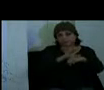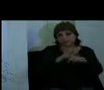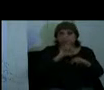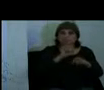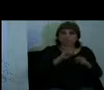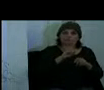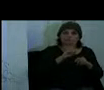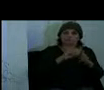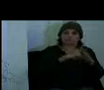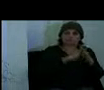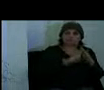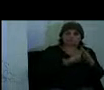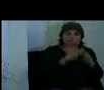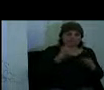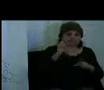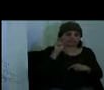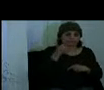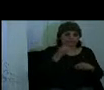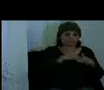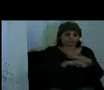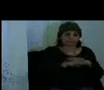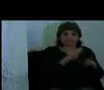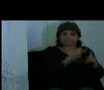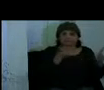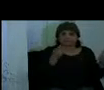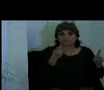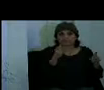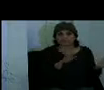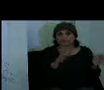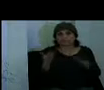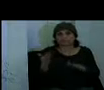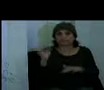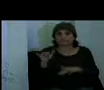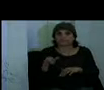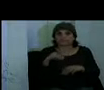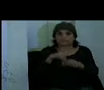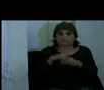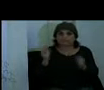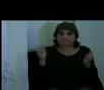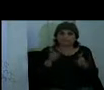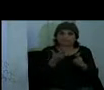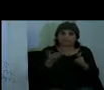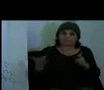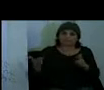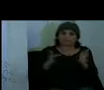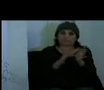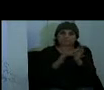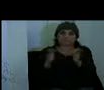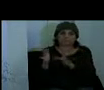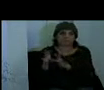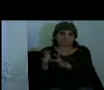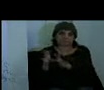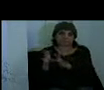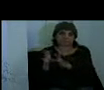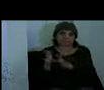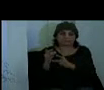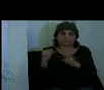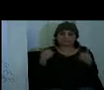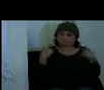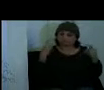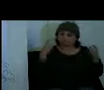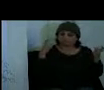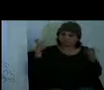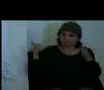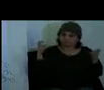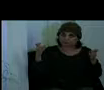dead. And that in all things Jesus may have the preeminence. For